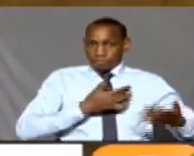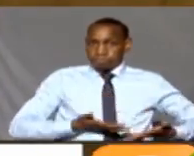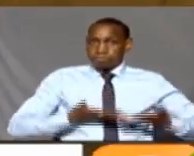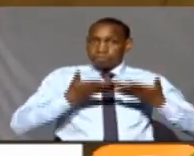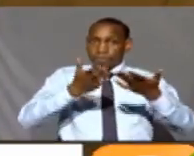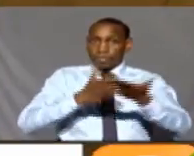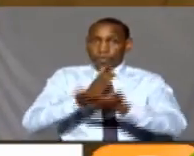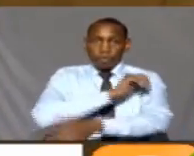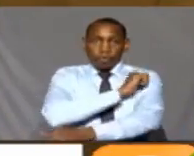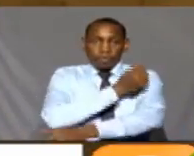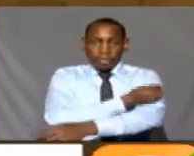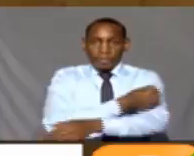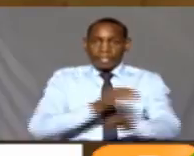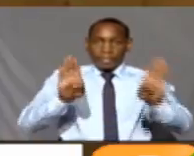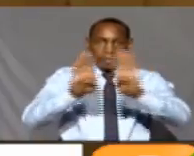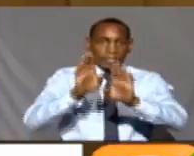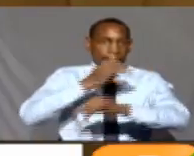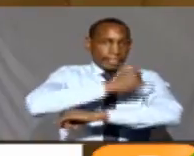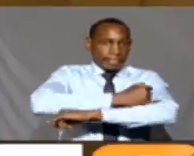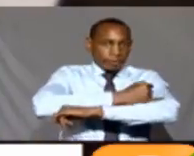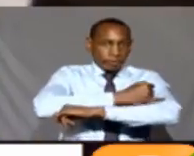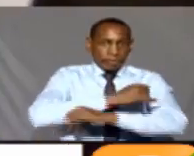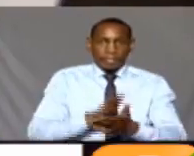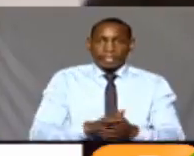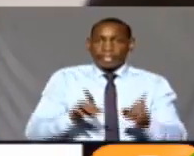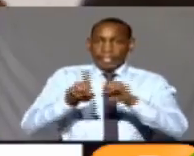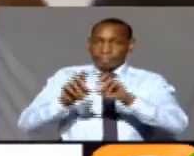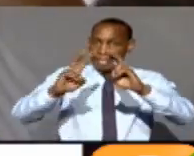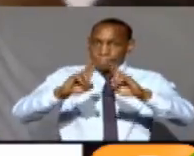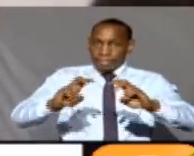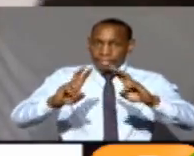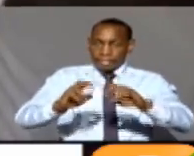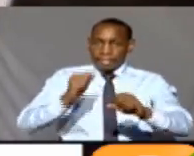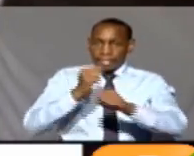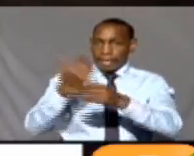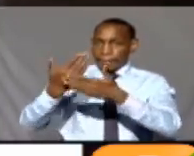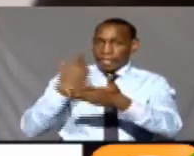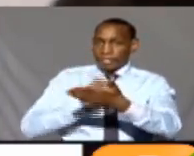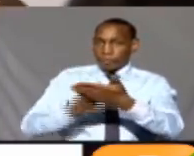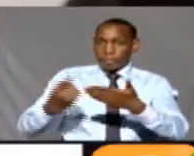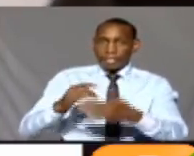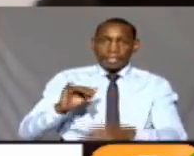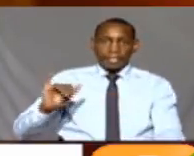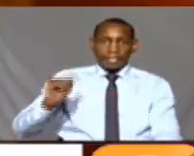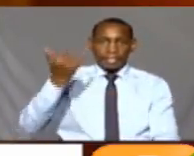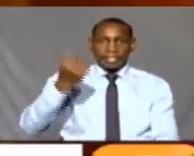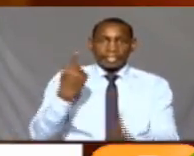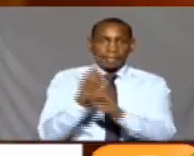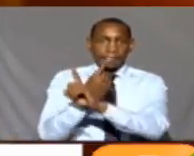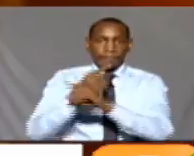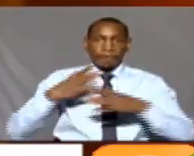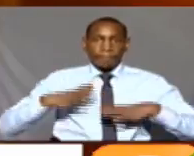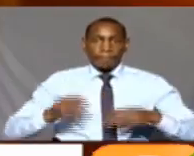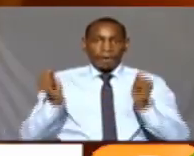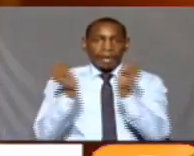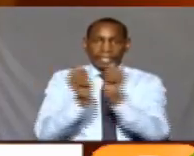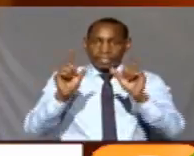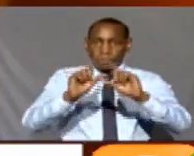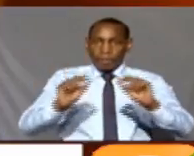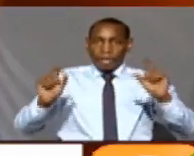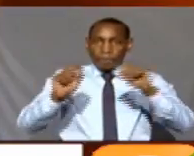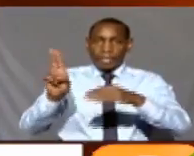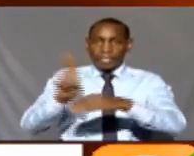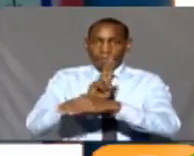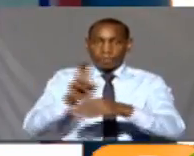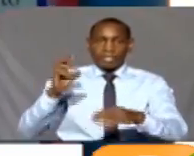the authority on the closure of the institutions. A similar raid conducted last week in Eastleigh saw several people arrested over claims of using the